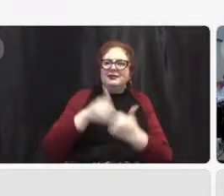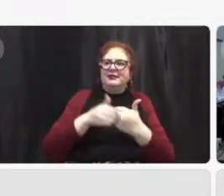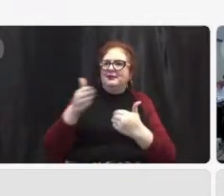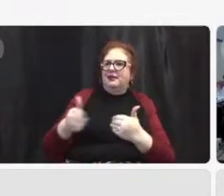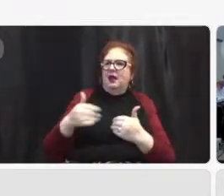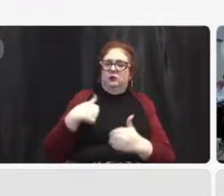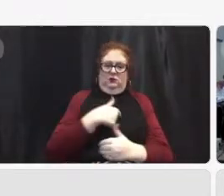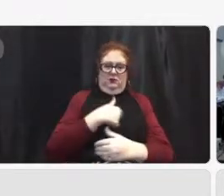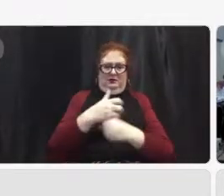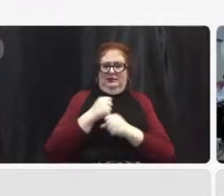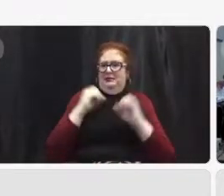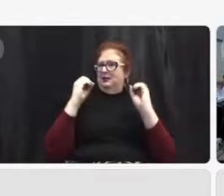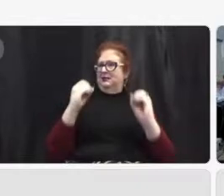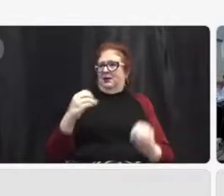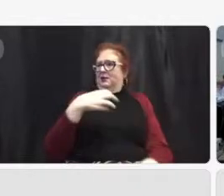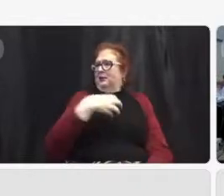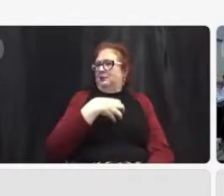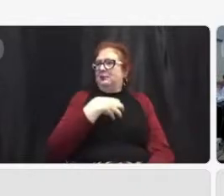complaints.